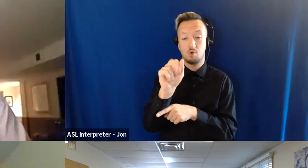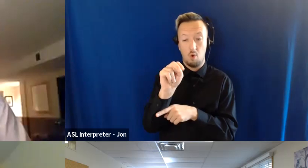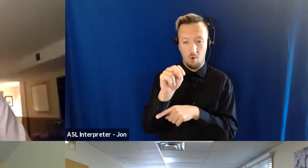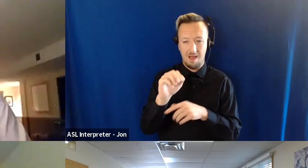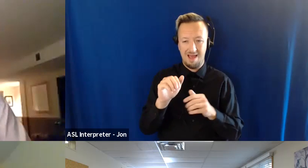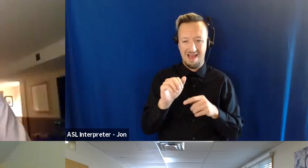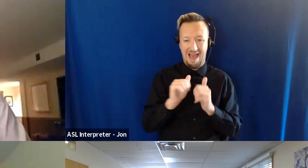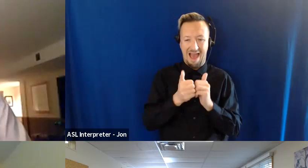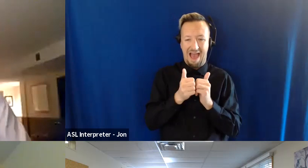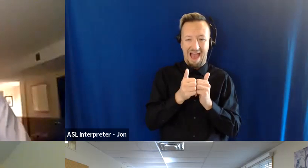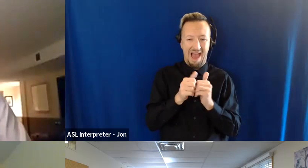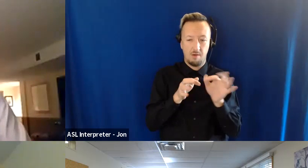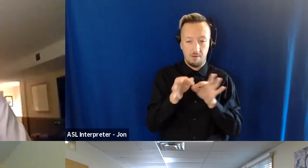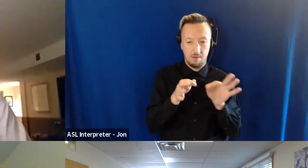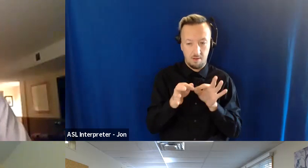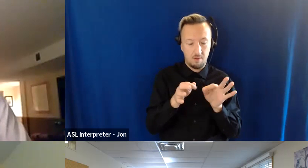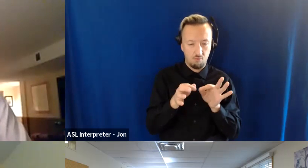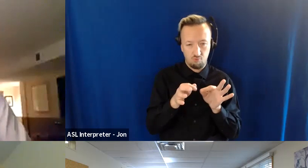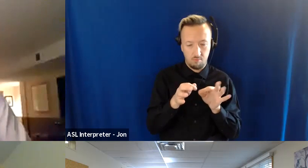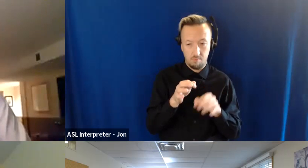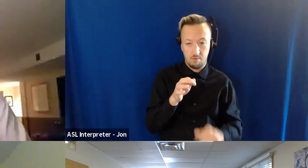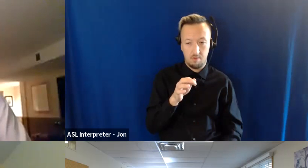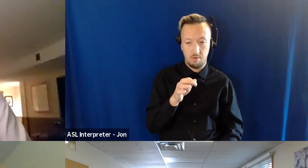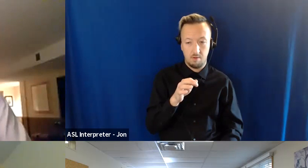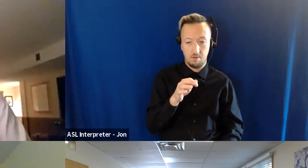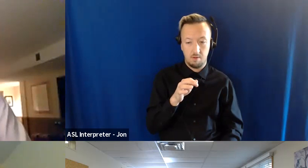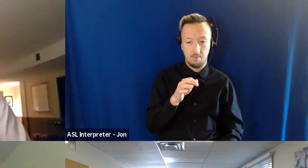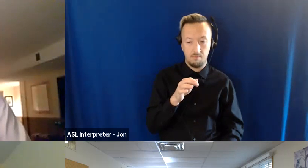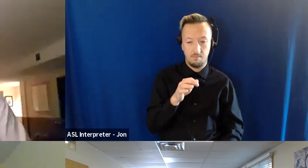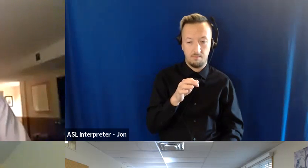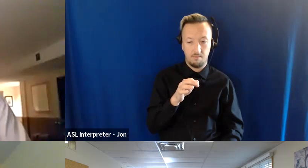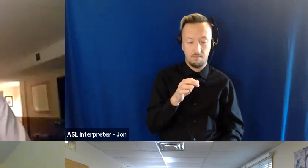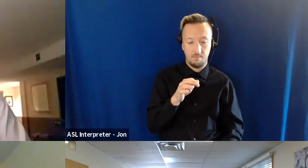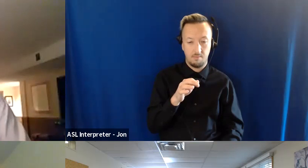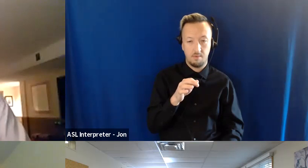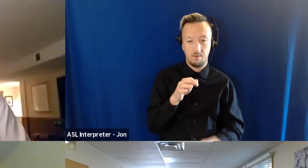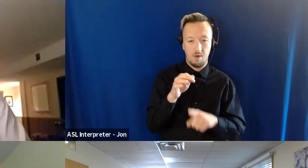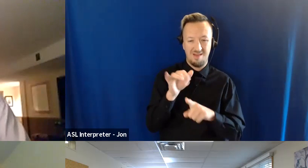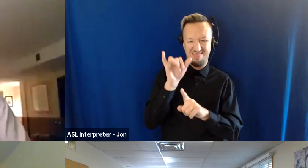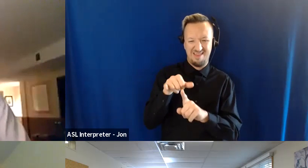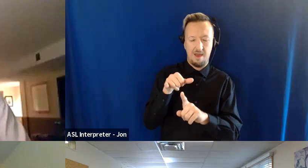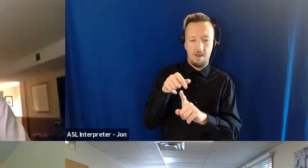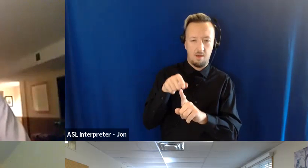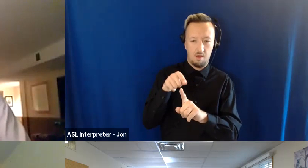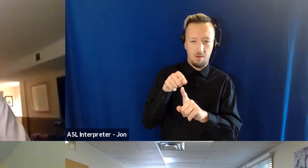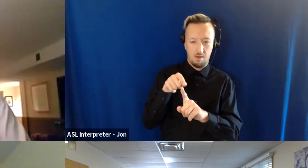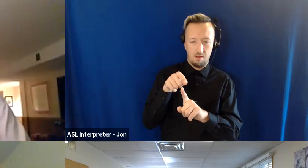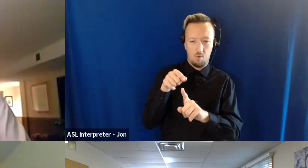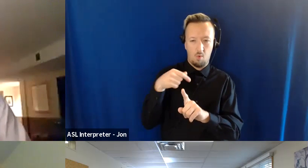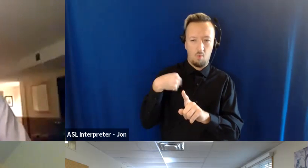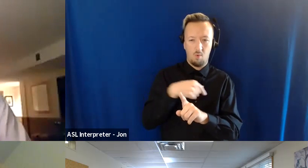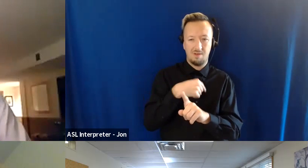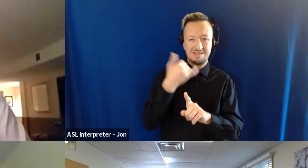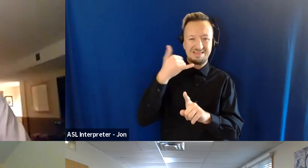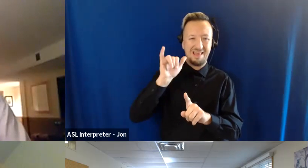it had kind of a, we're still on the cusp of being that, being that paternalistic kind of